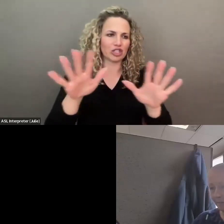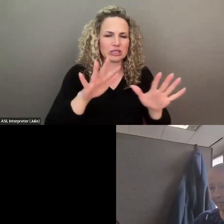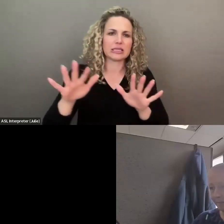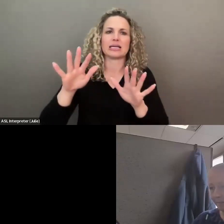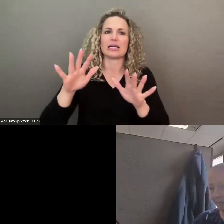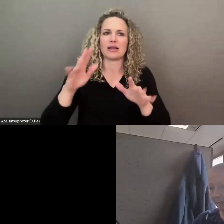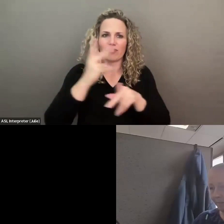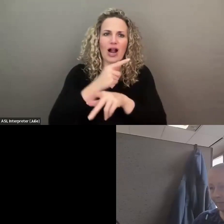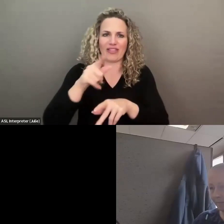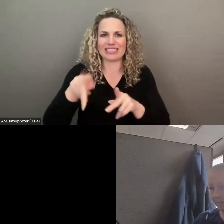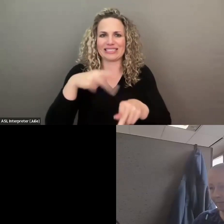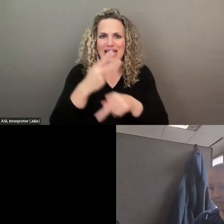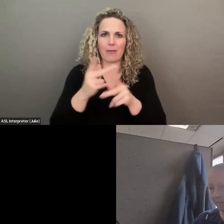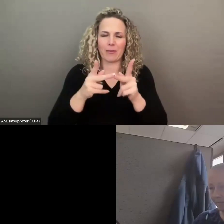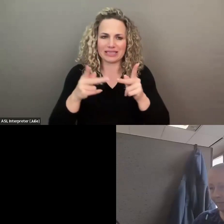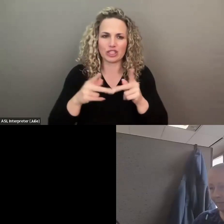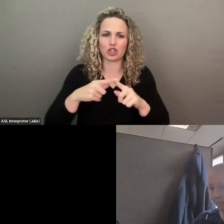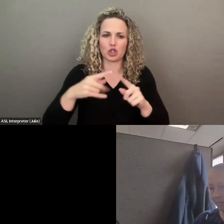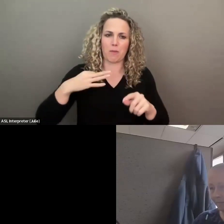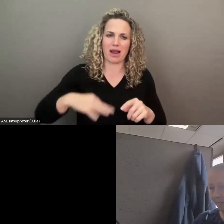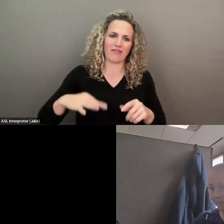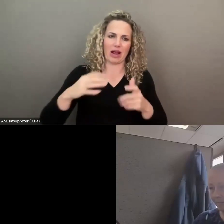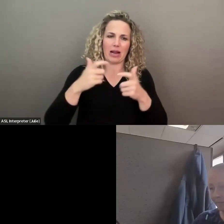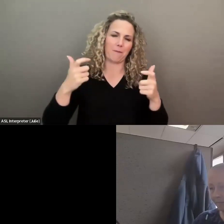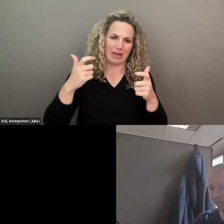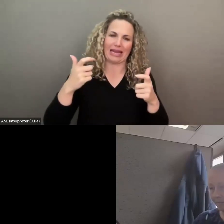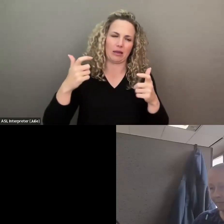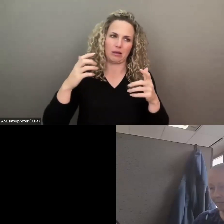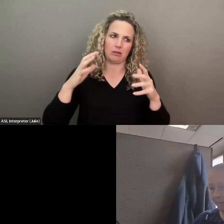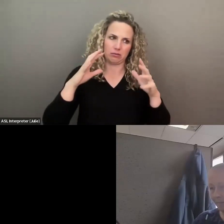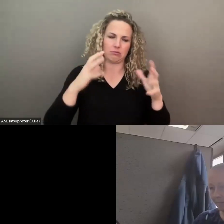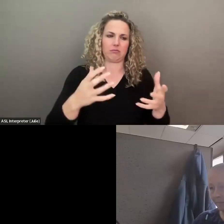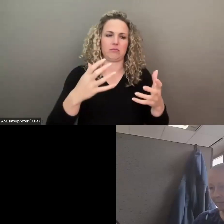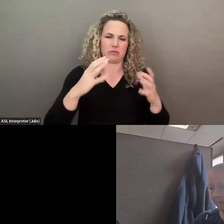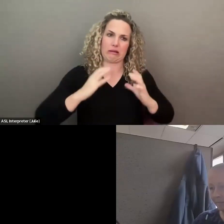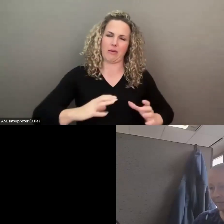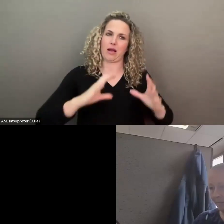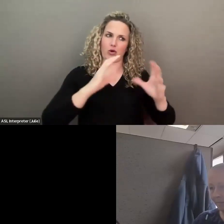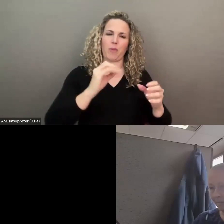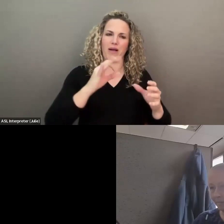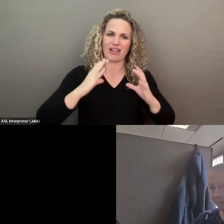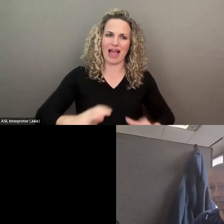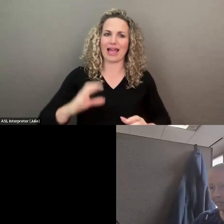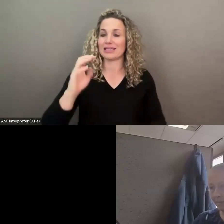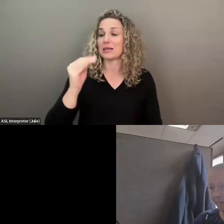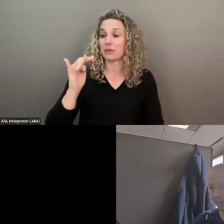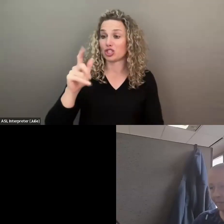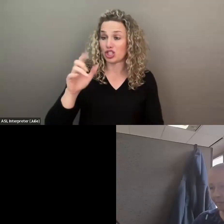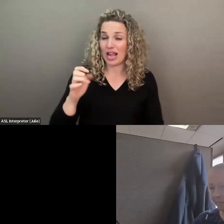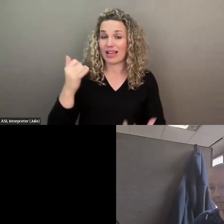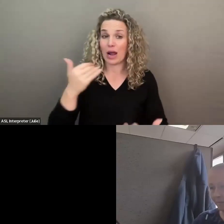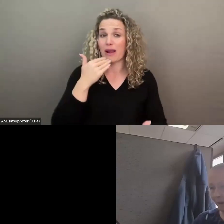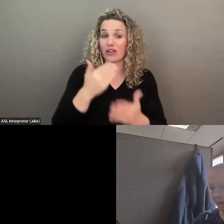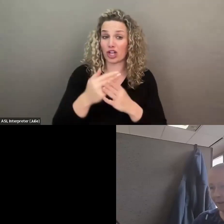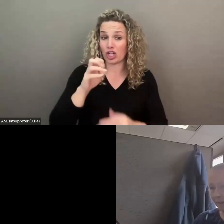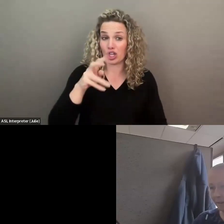positions to really benefit a huge swath of our clients. So let's see, Michelle, while we're on the good news phase, shall we talk about